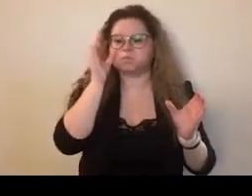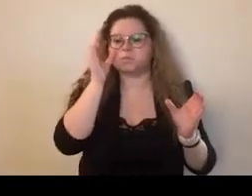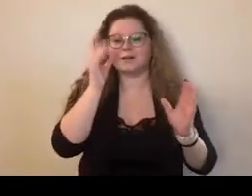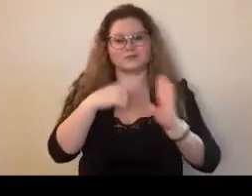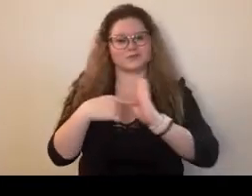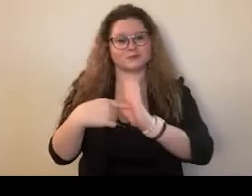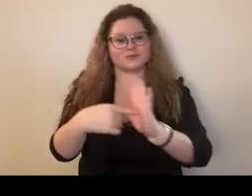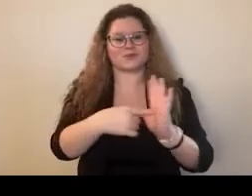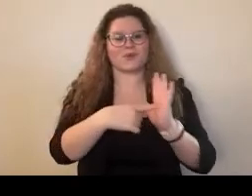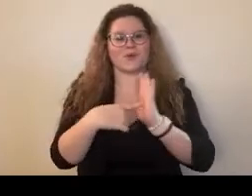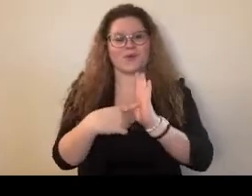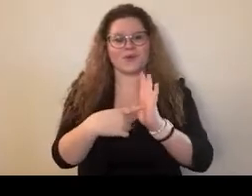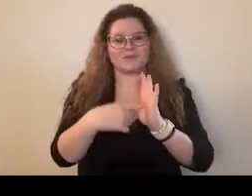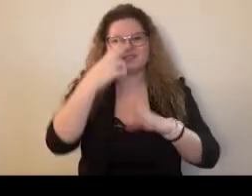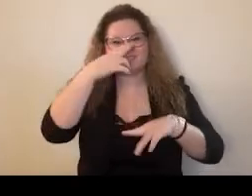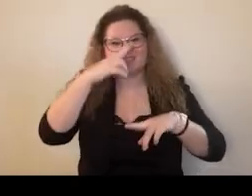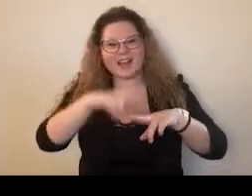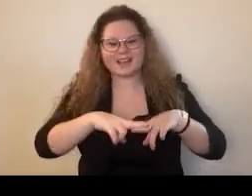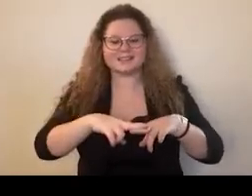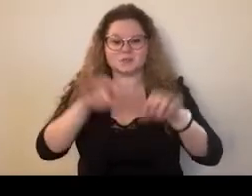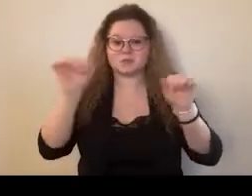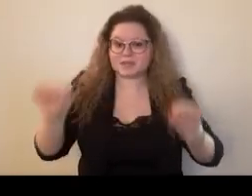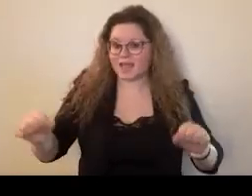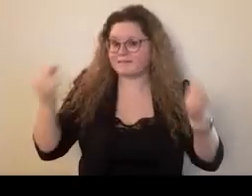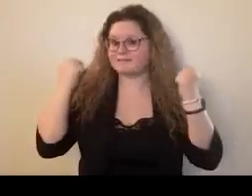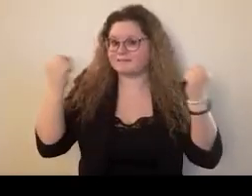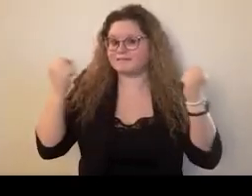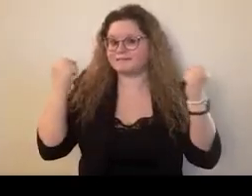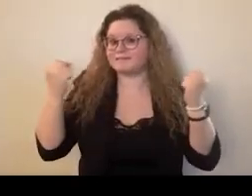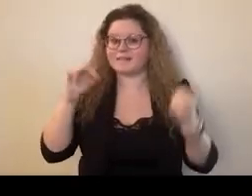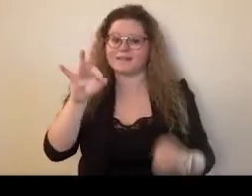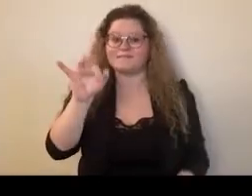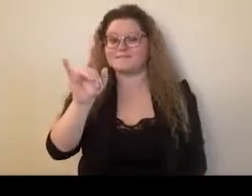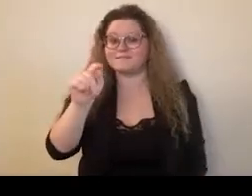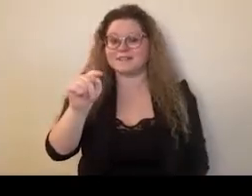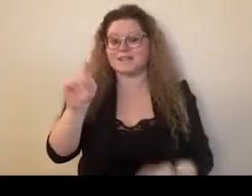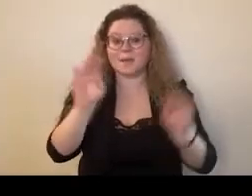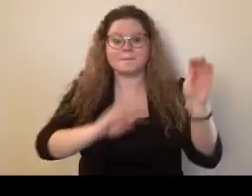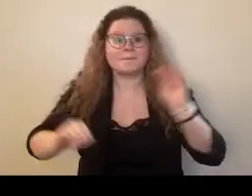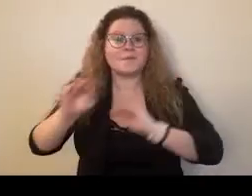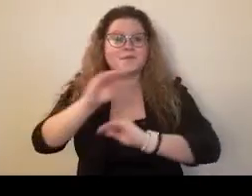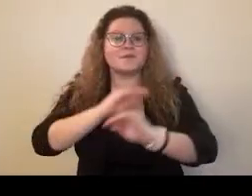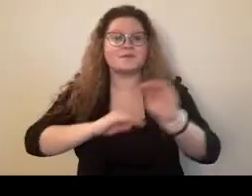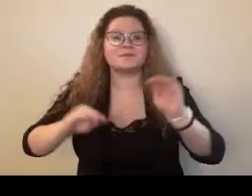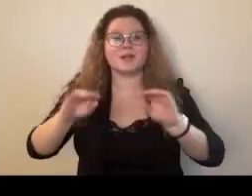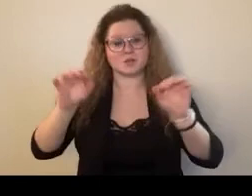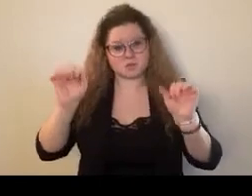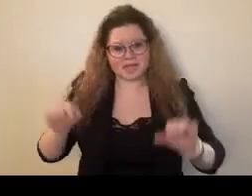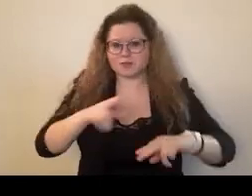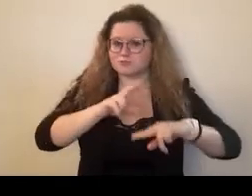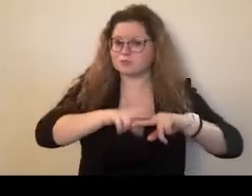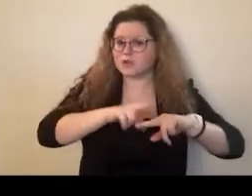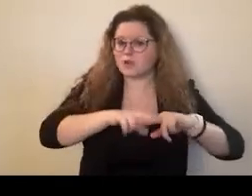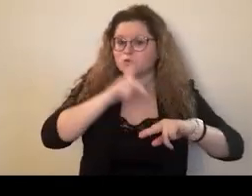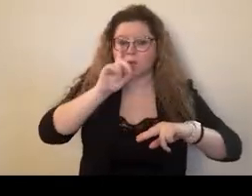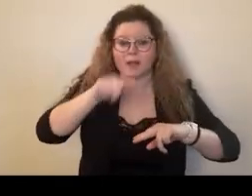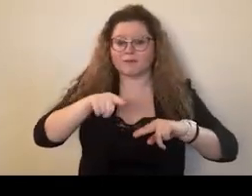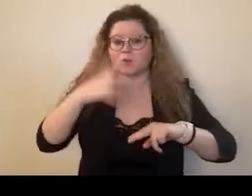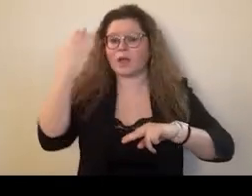showed how easy it was to stay fit and keep mobile even with something as simple as a chair.